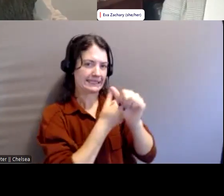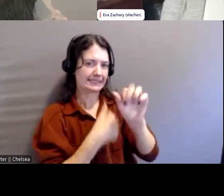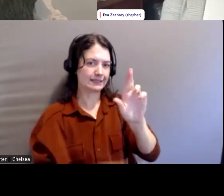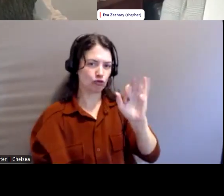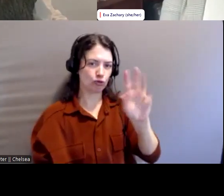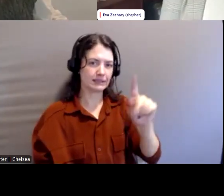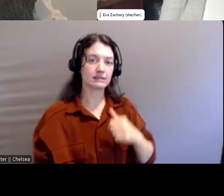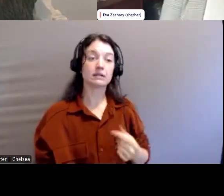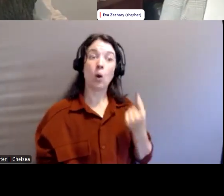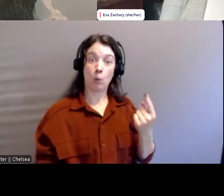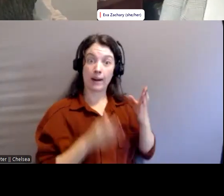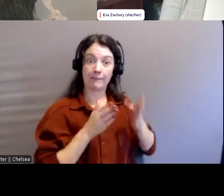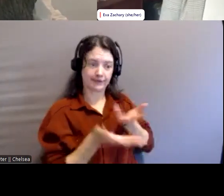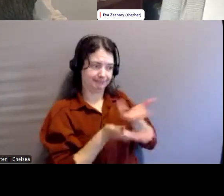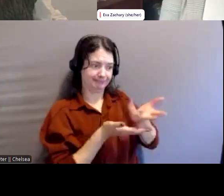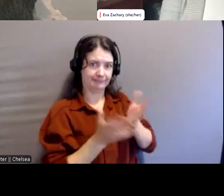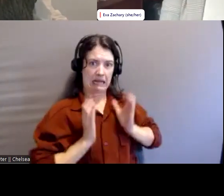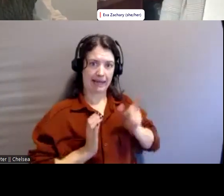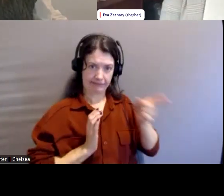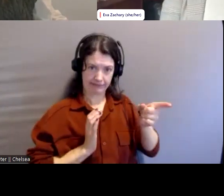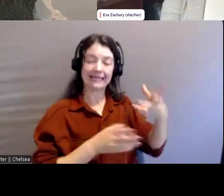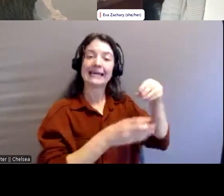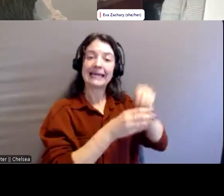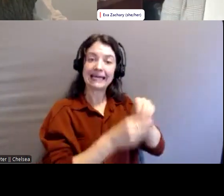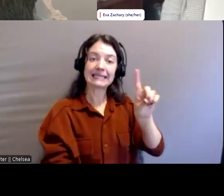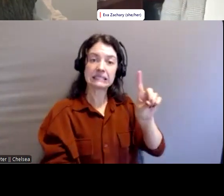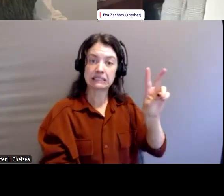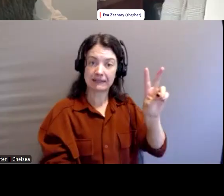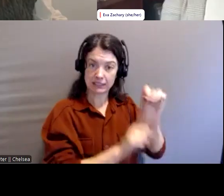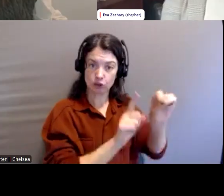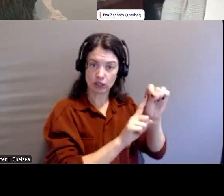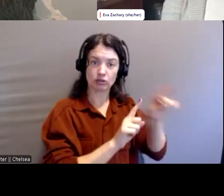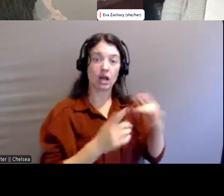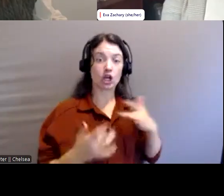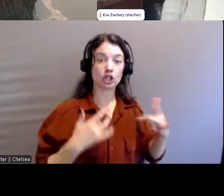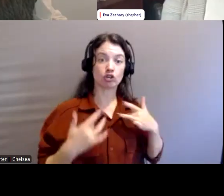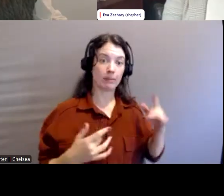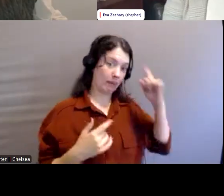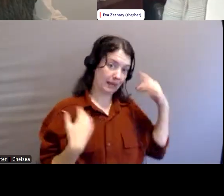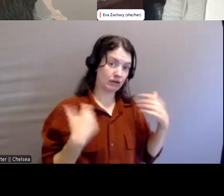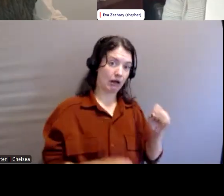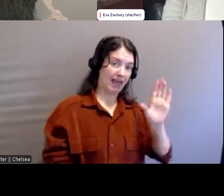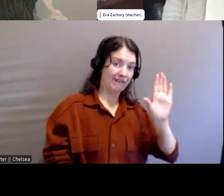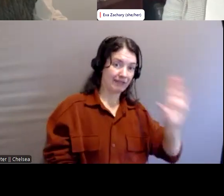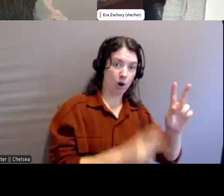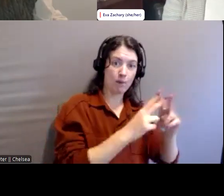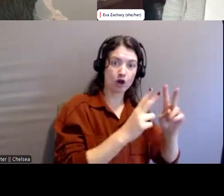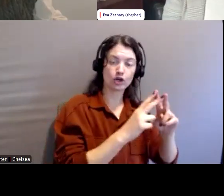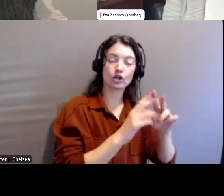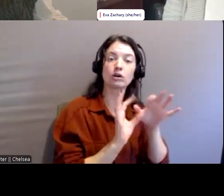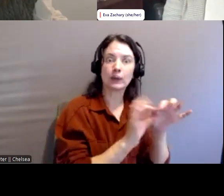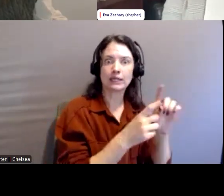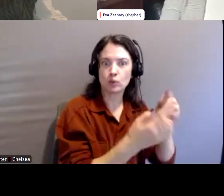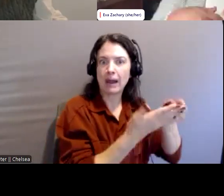violence situation and is concerned about the mental health of their partner. And I can think of many such situations. And then they talk about